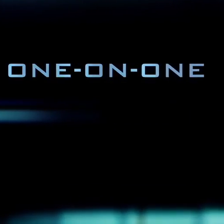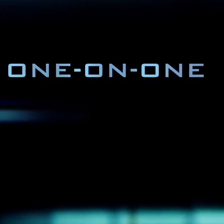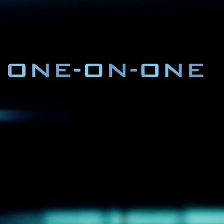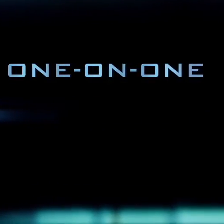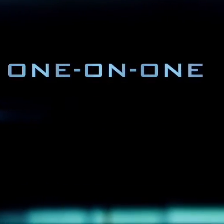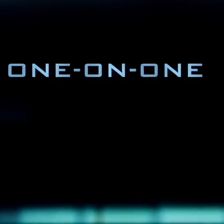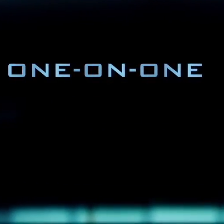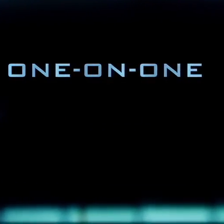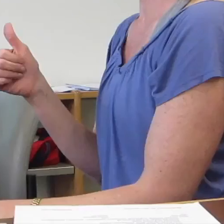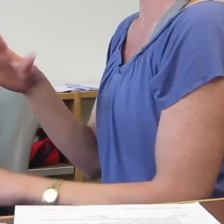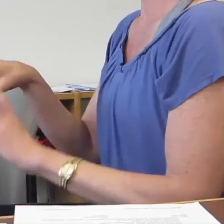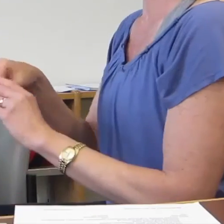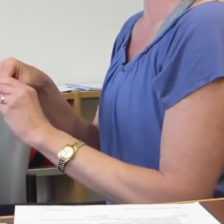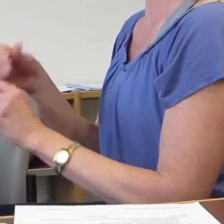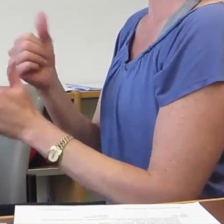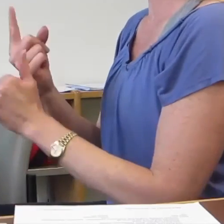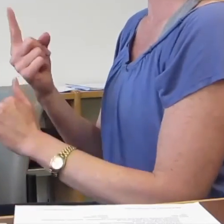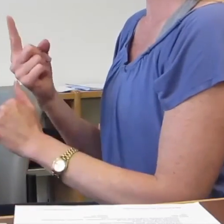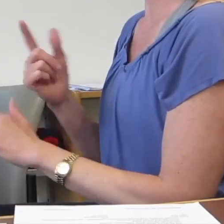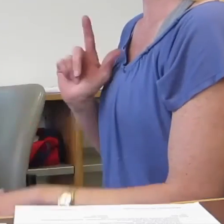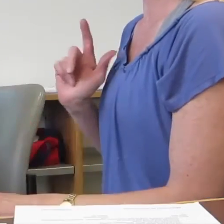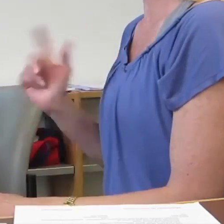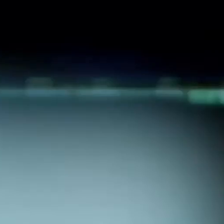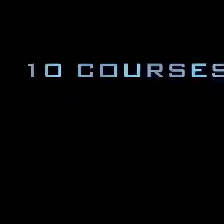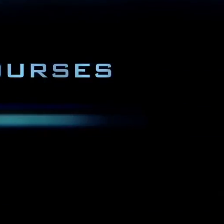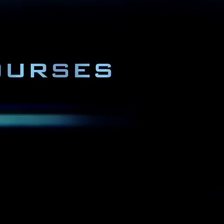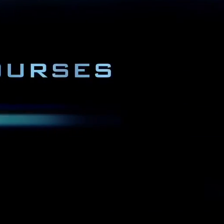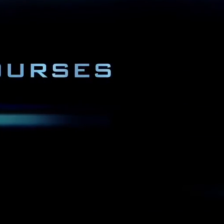Thank you.